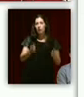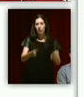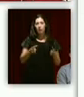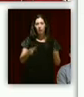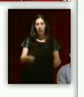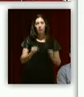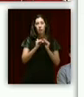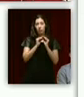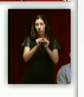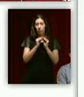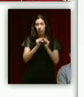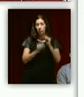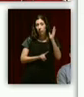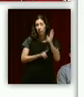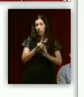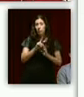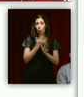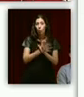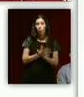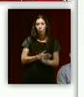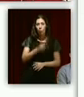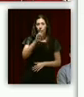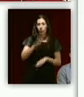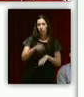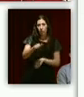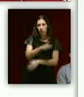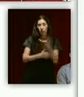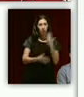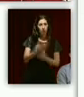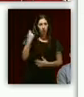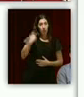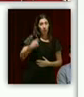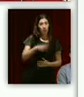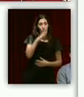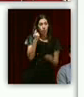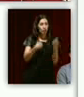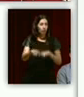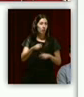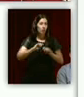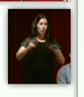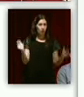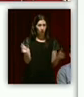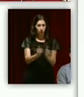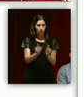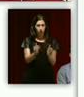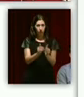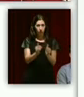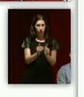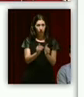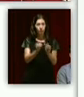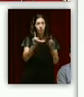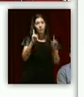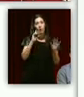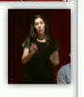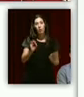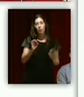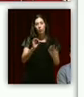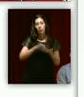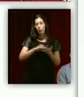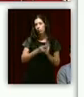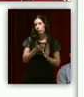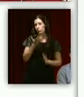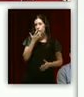we have a cost problem. Developing a specifically designed game for people with